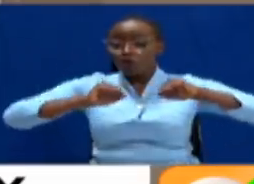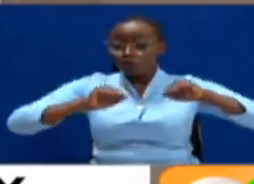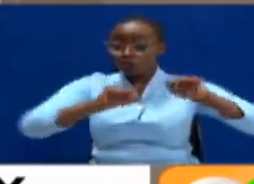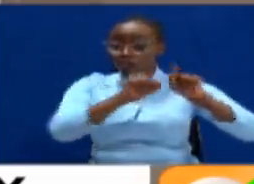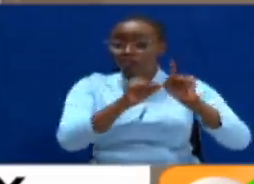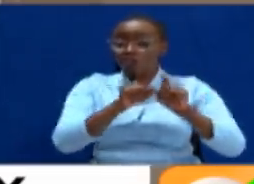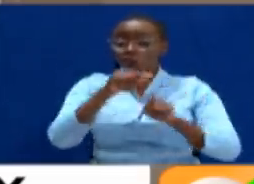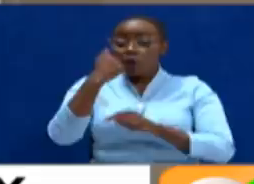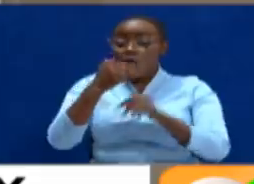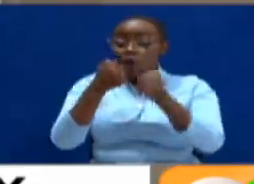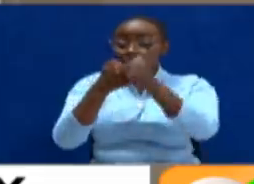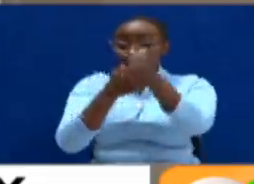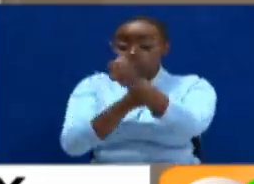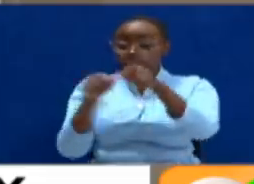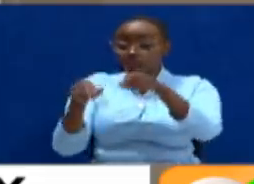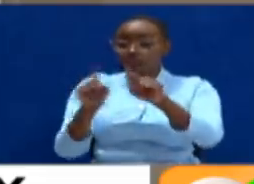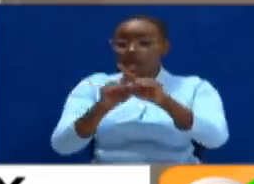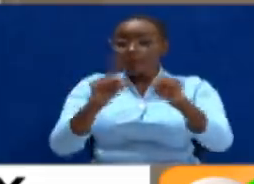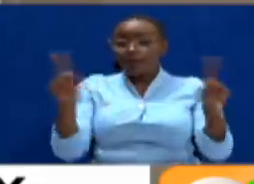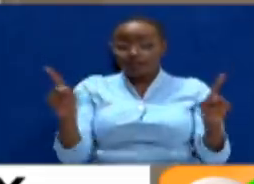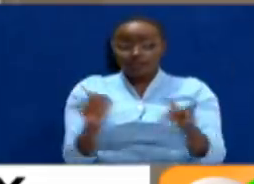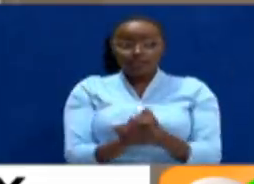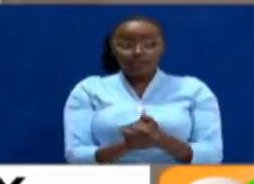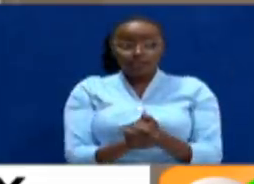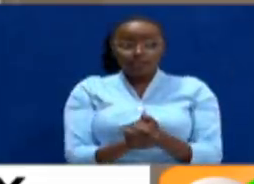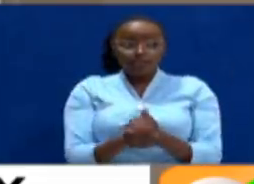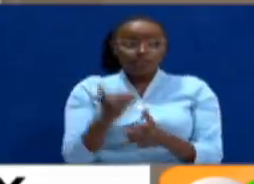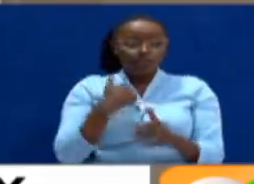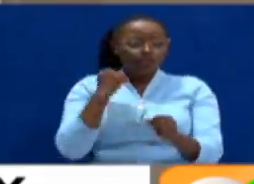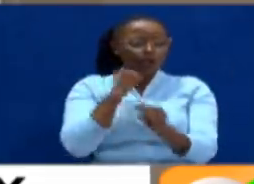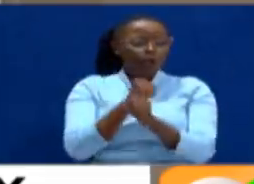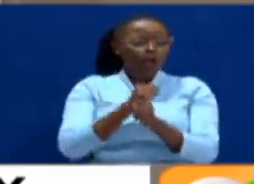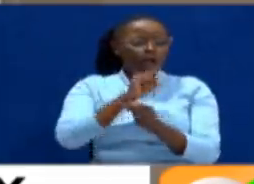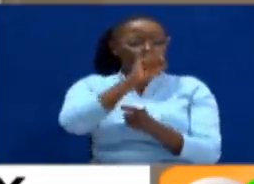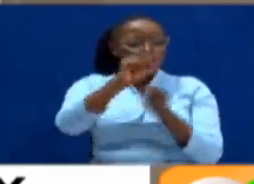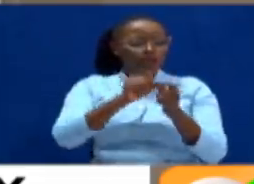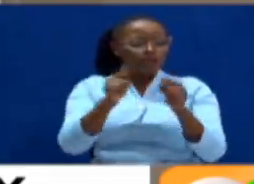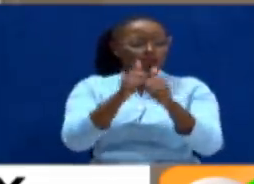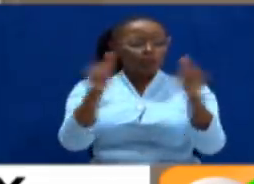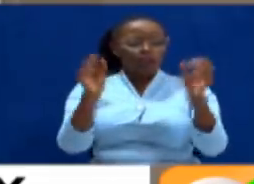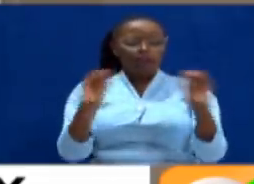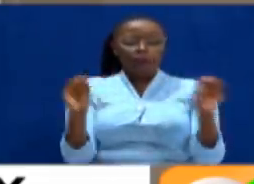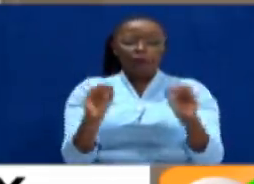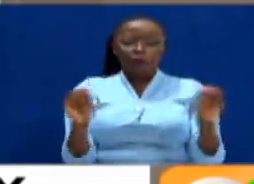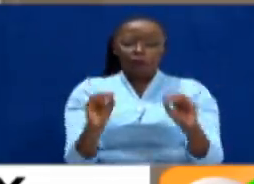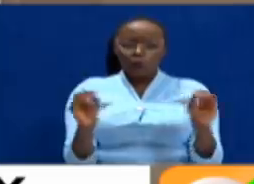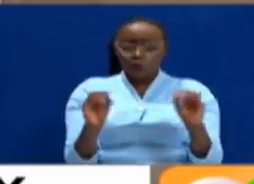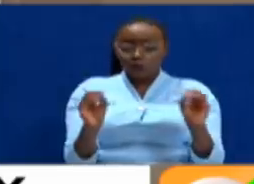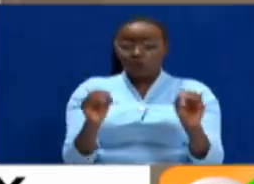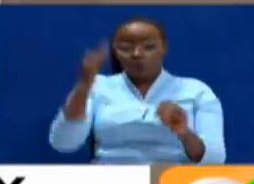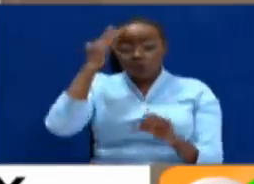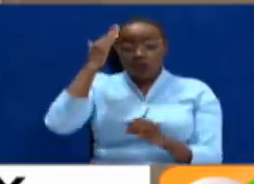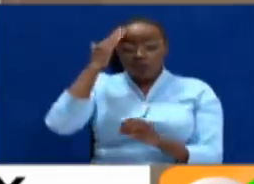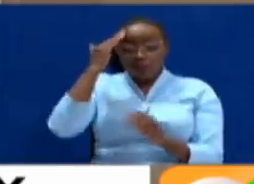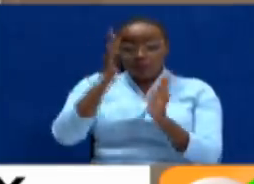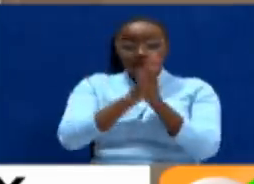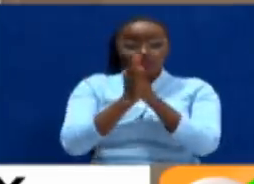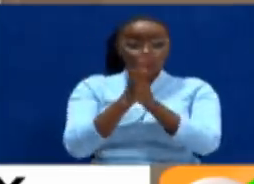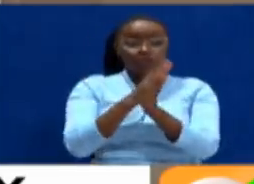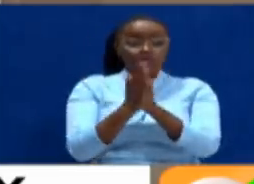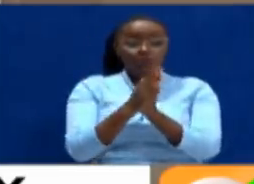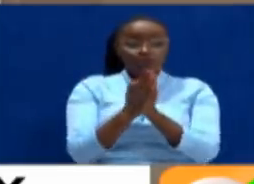and those behind them. But it didn't seem to work perfectly well. And we all remember the story